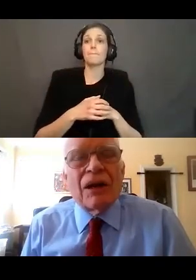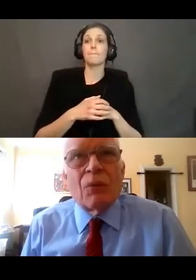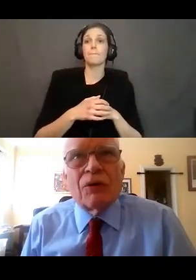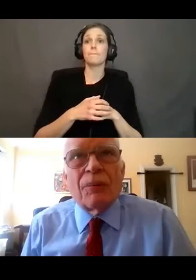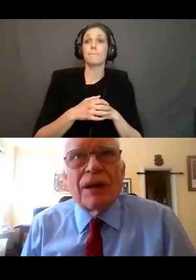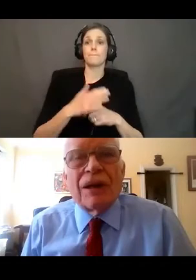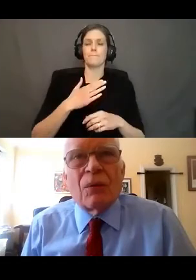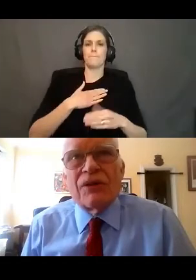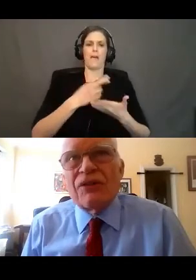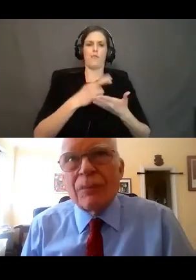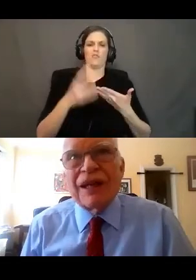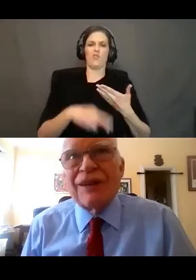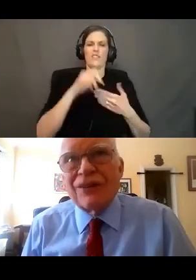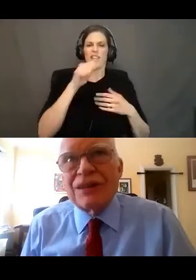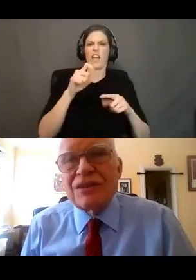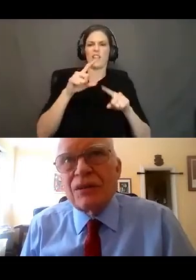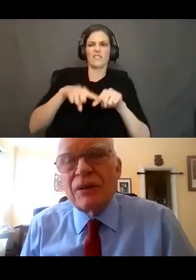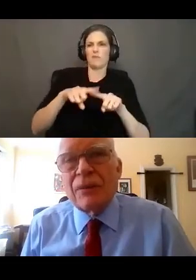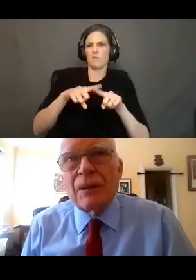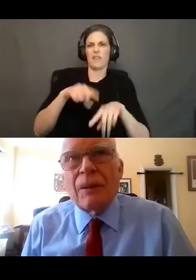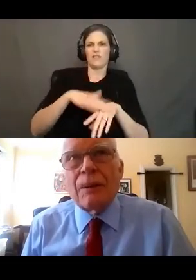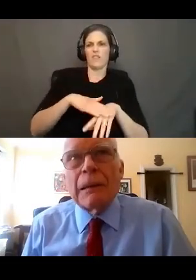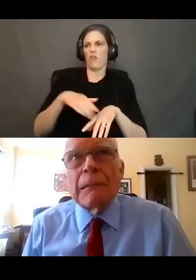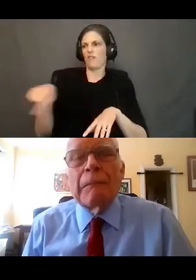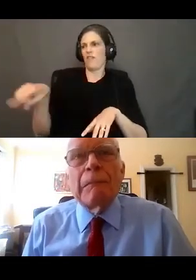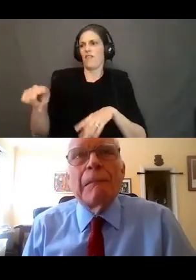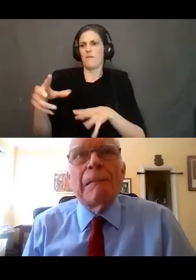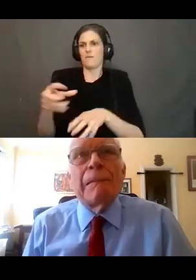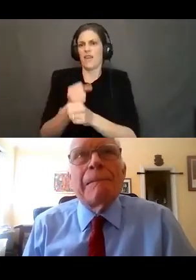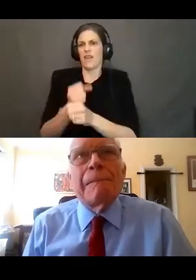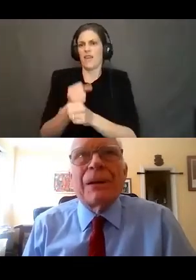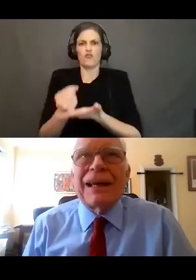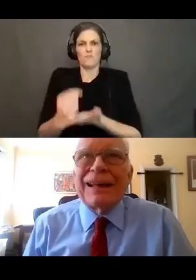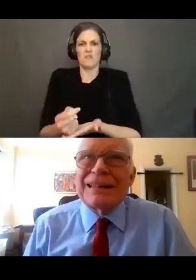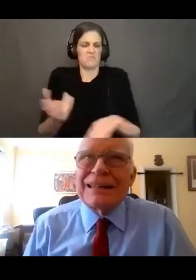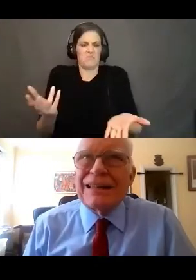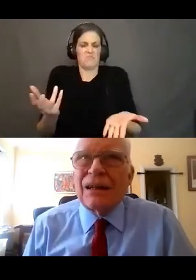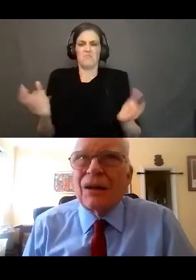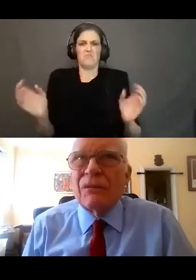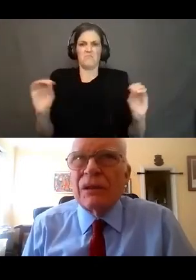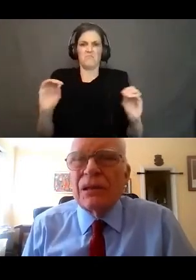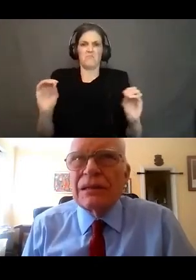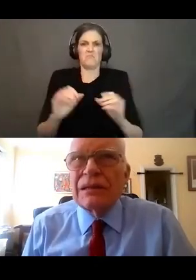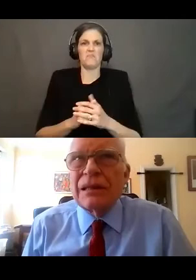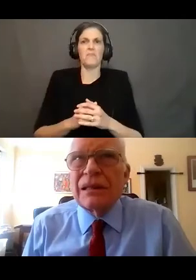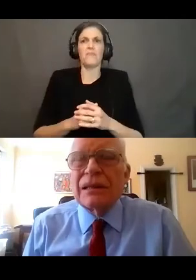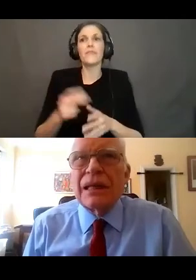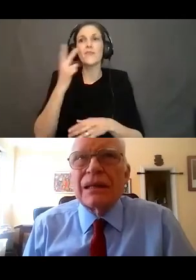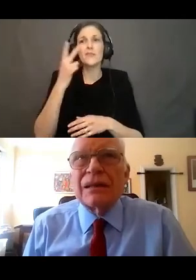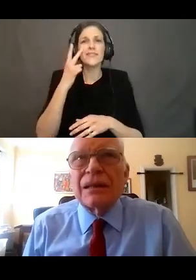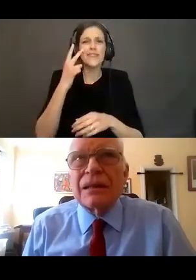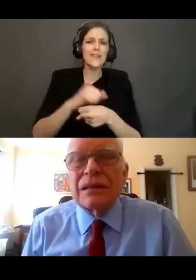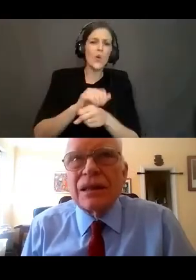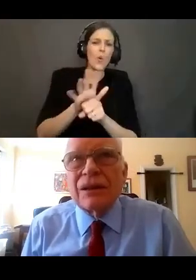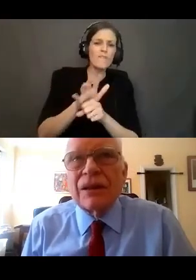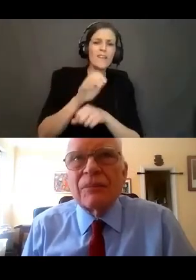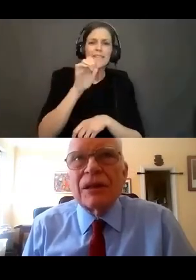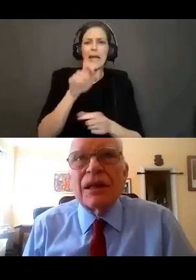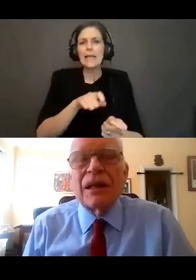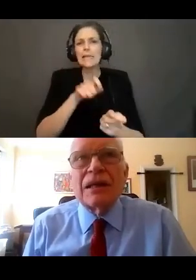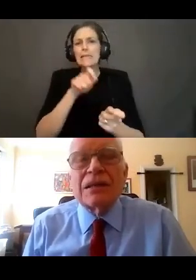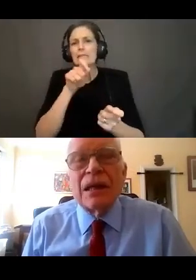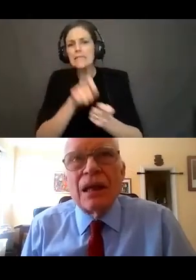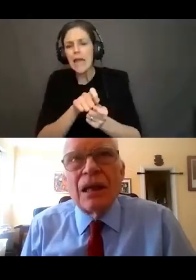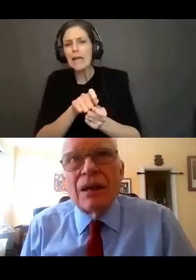my outcome won't depend on whether somebody else gets the treatment, okay? We can kind of see in COVID that's not exactly necessarily going to